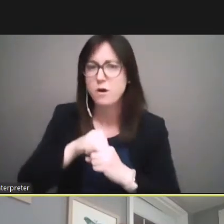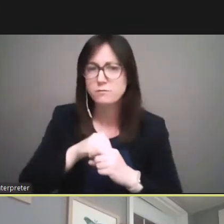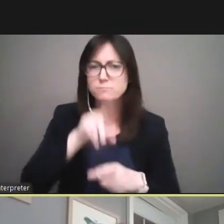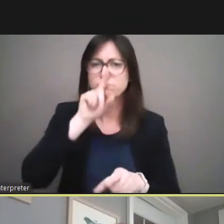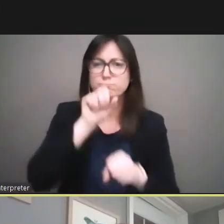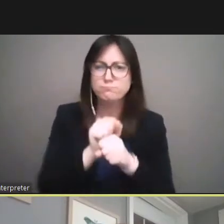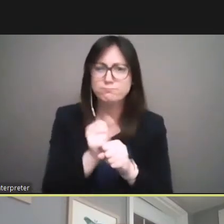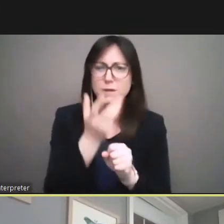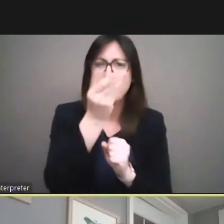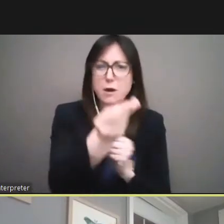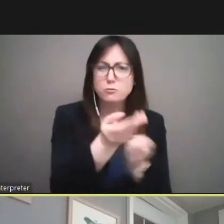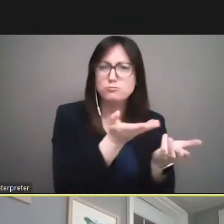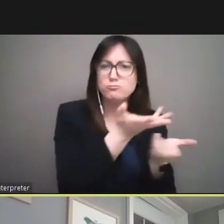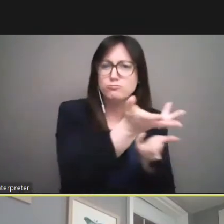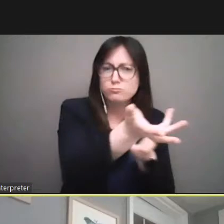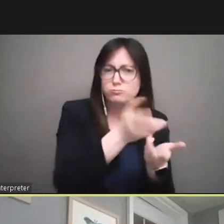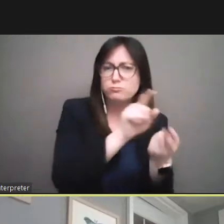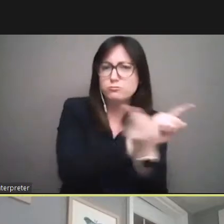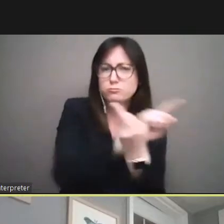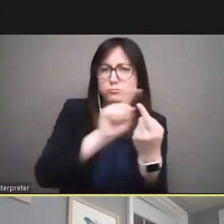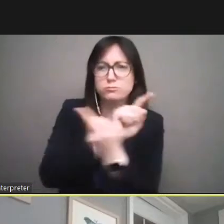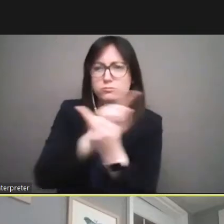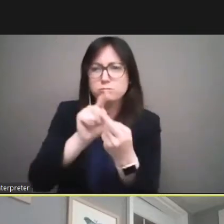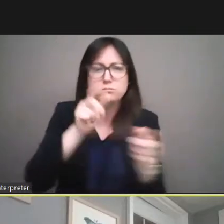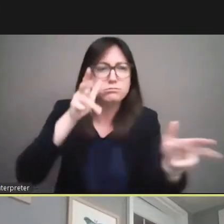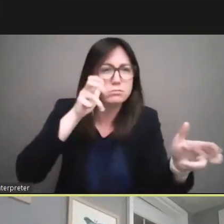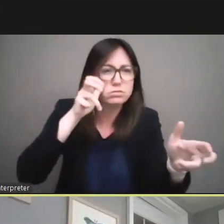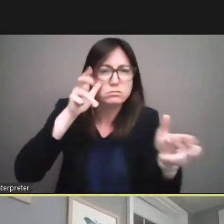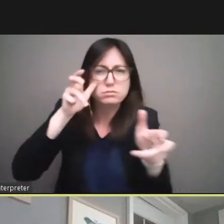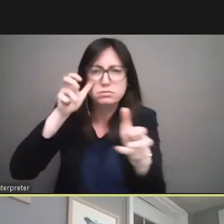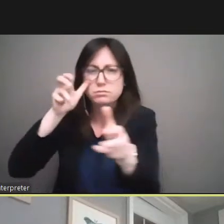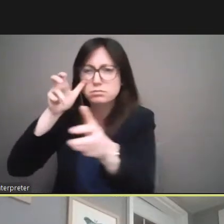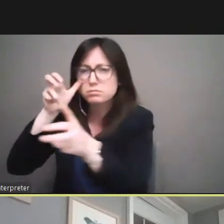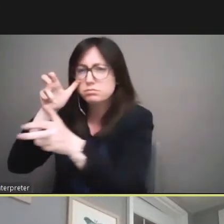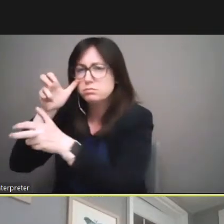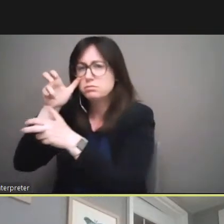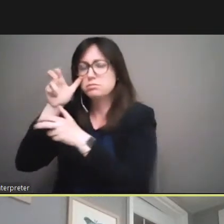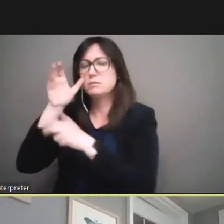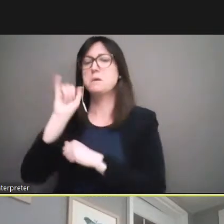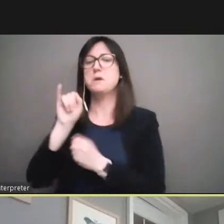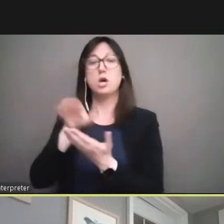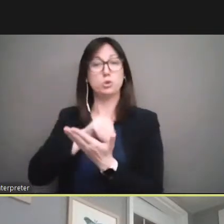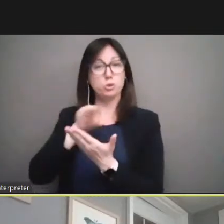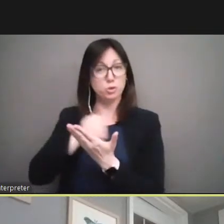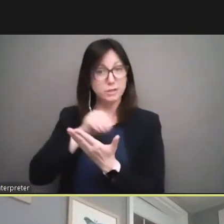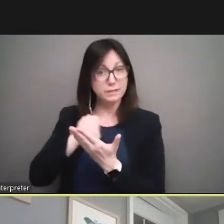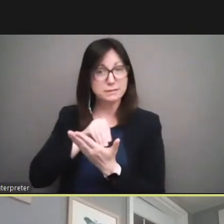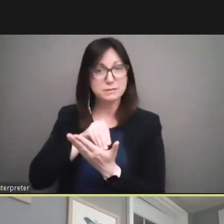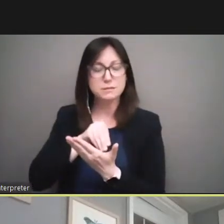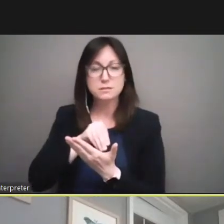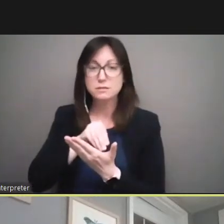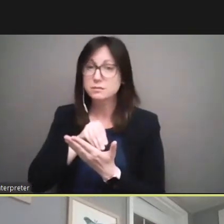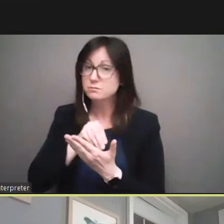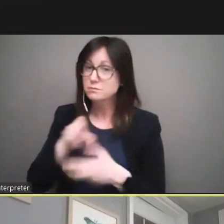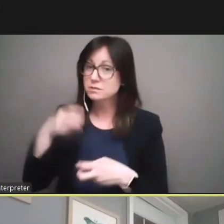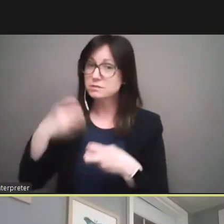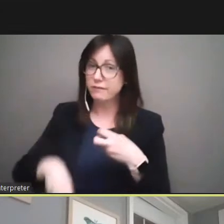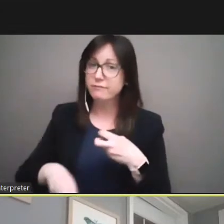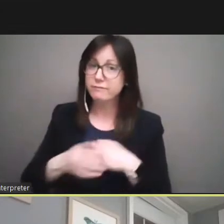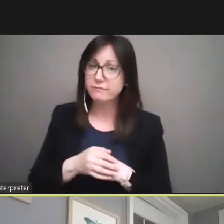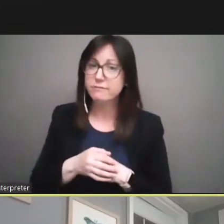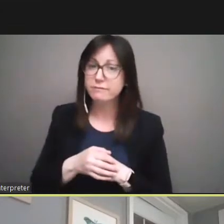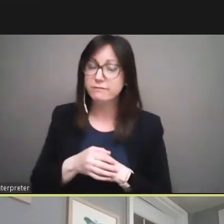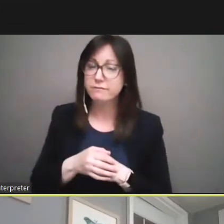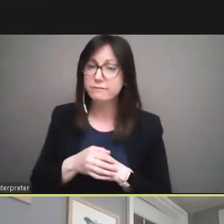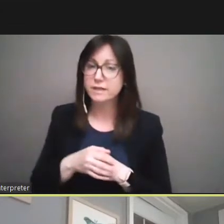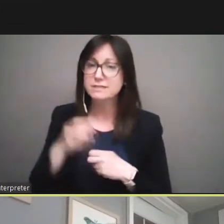and that listening. It's a skill. It's hard to do if you're kind of trying to do